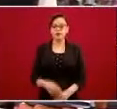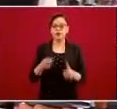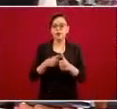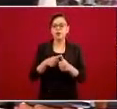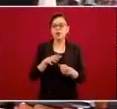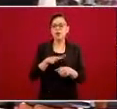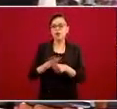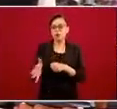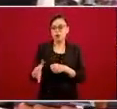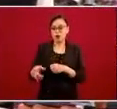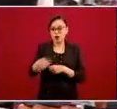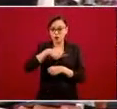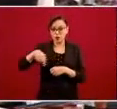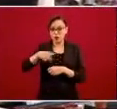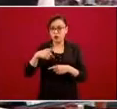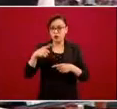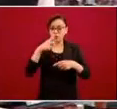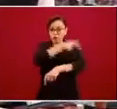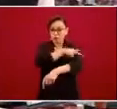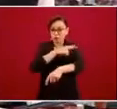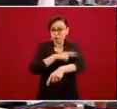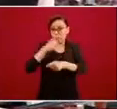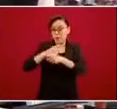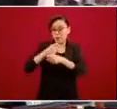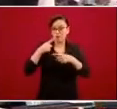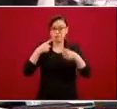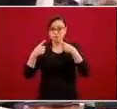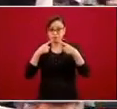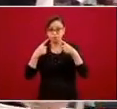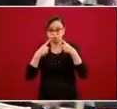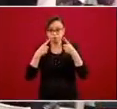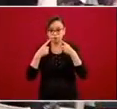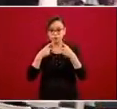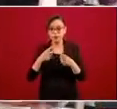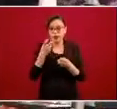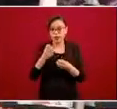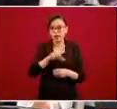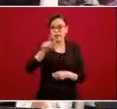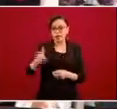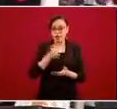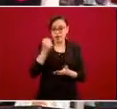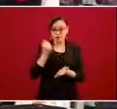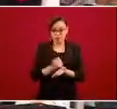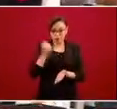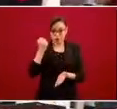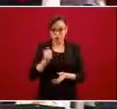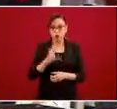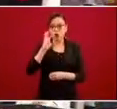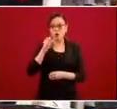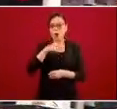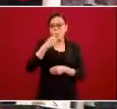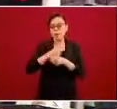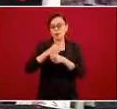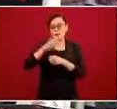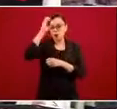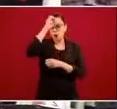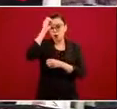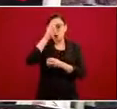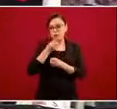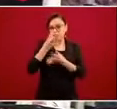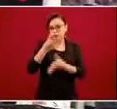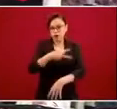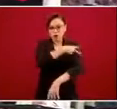first? There is a discussion between all of the members of the council and then it is approved. Could it be